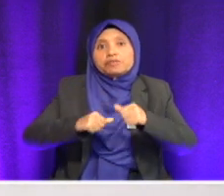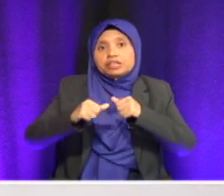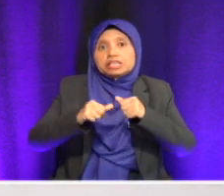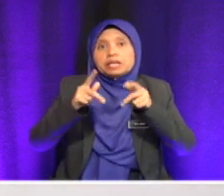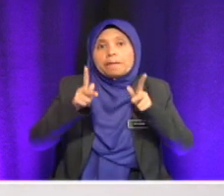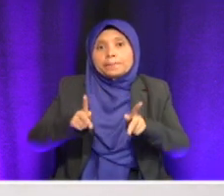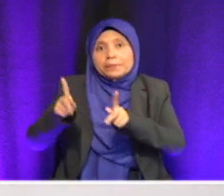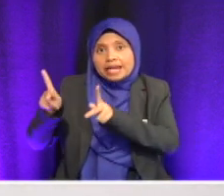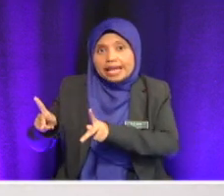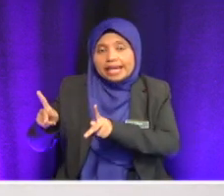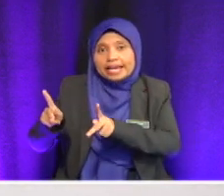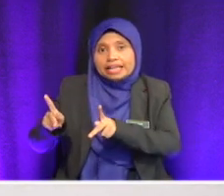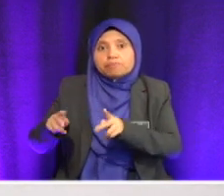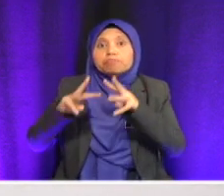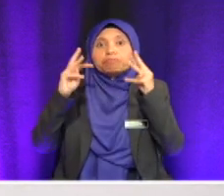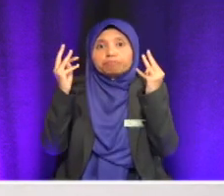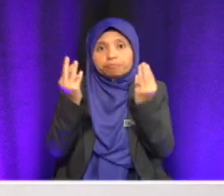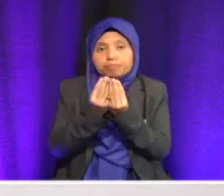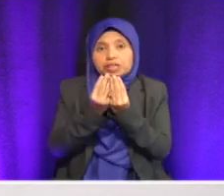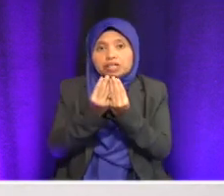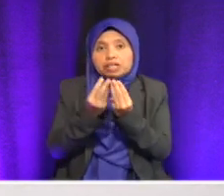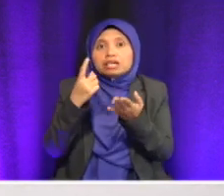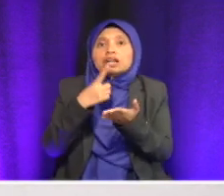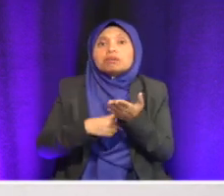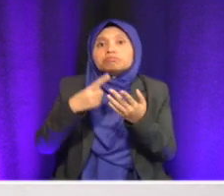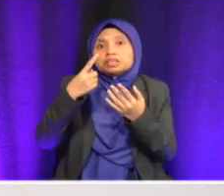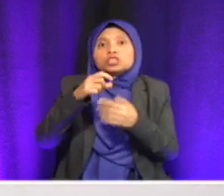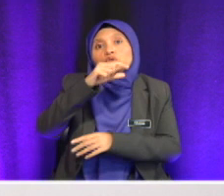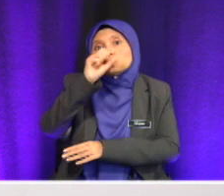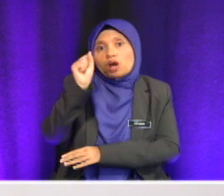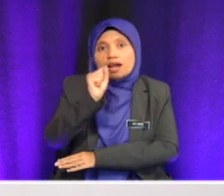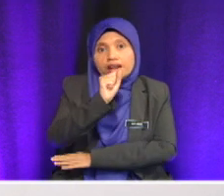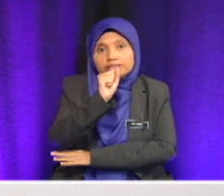future events? All right, so what is the keyword from the question?